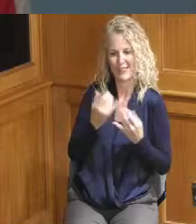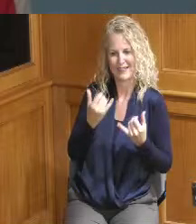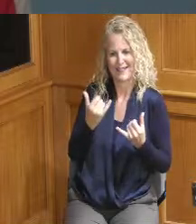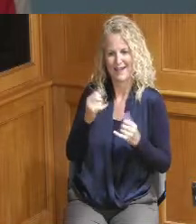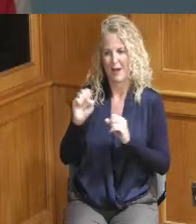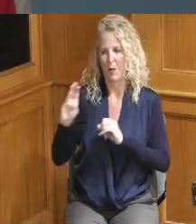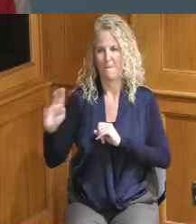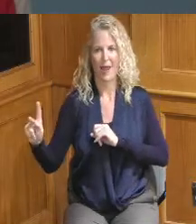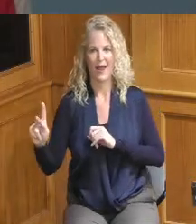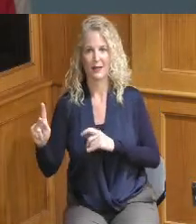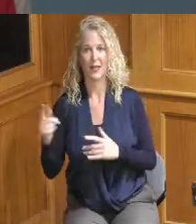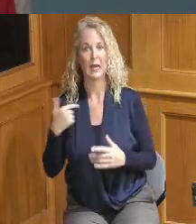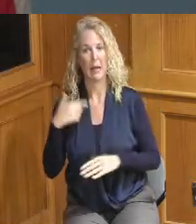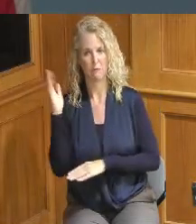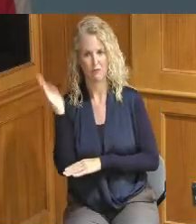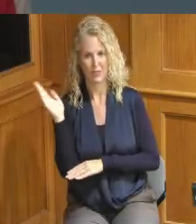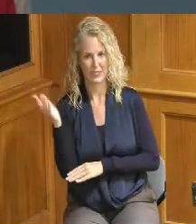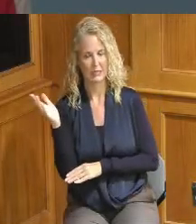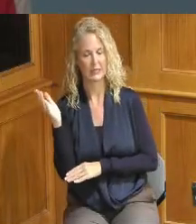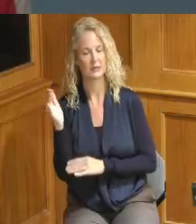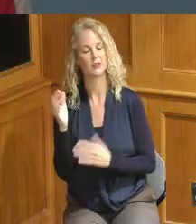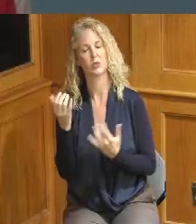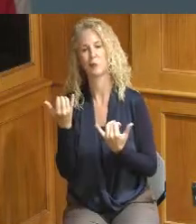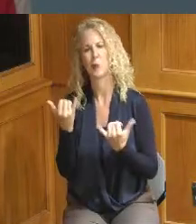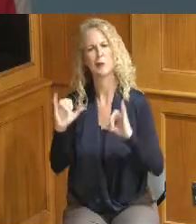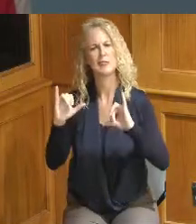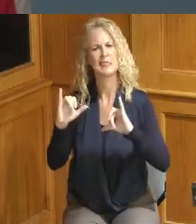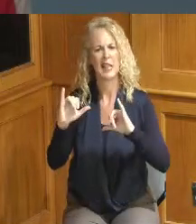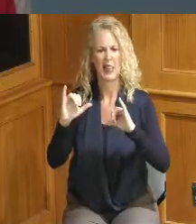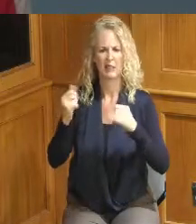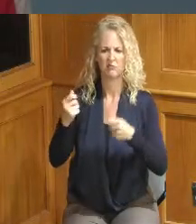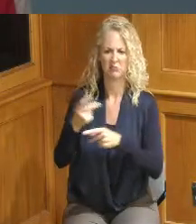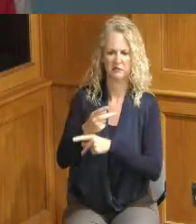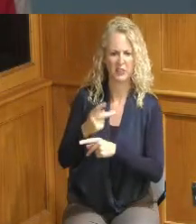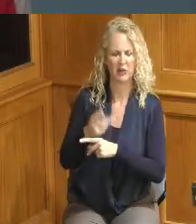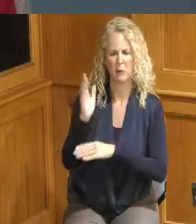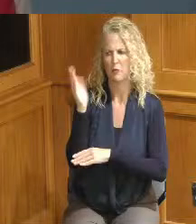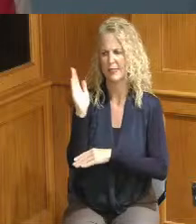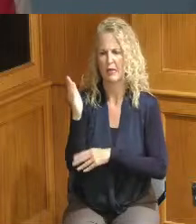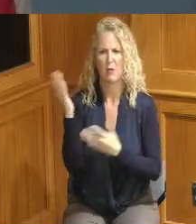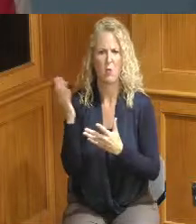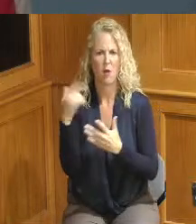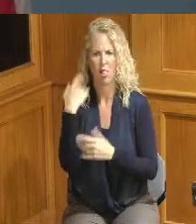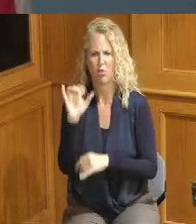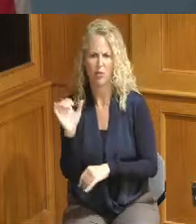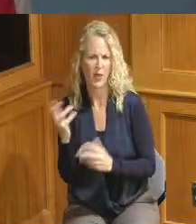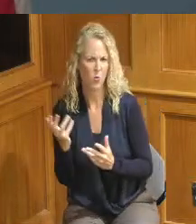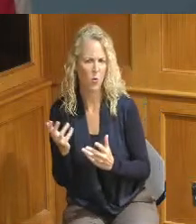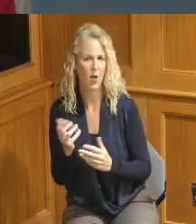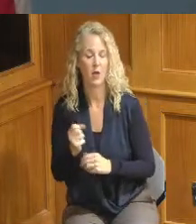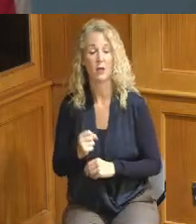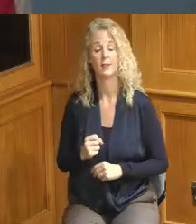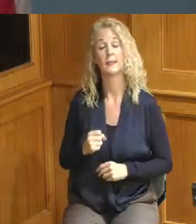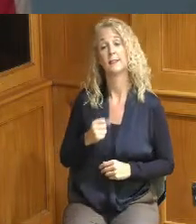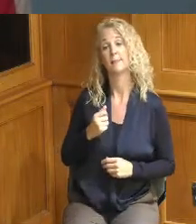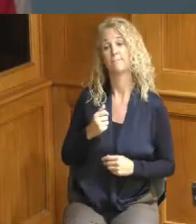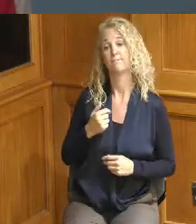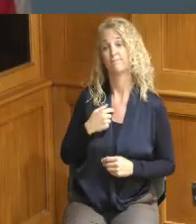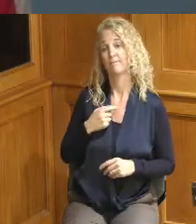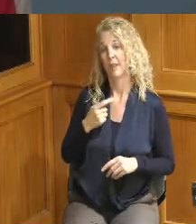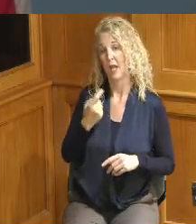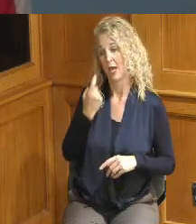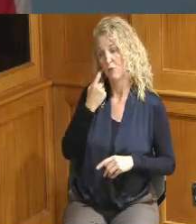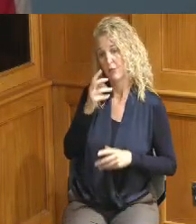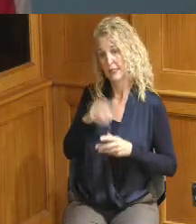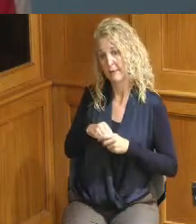be the keynote for that. So we're still working on what we want to present for that conference. I also was involved